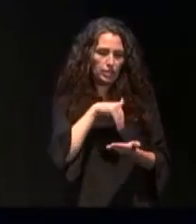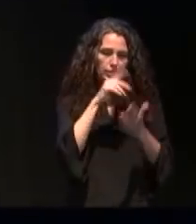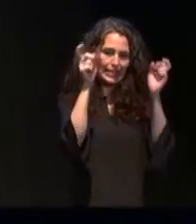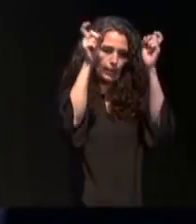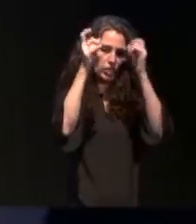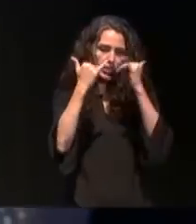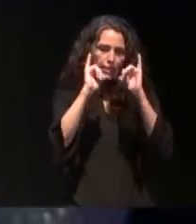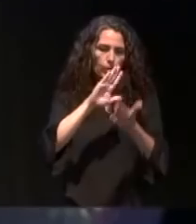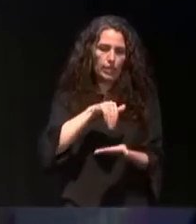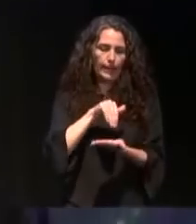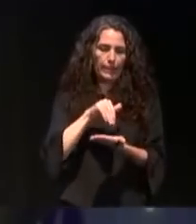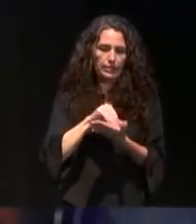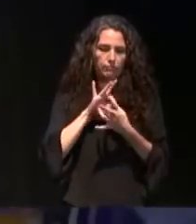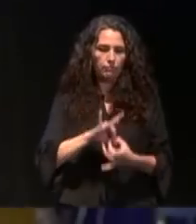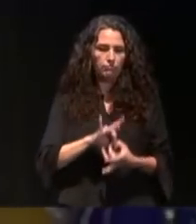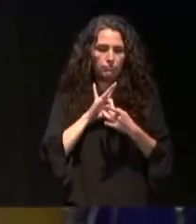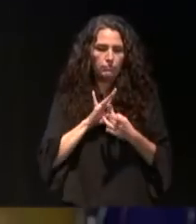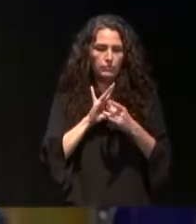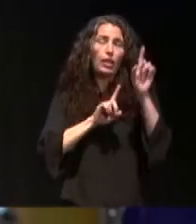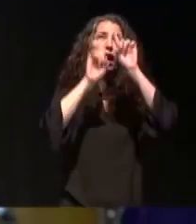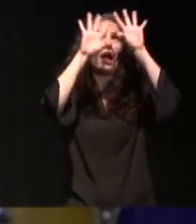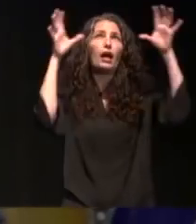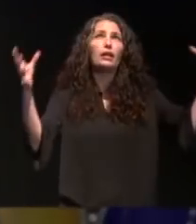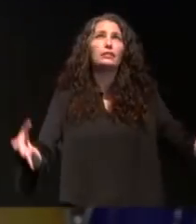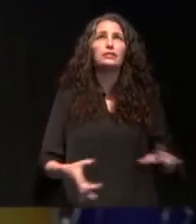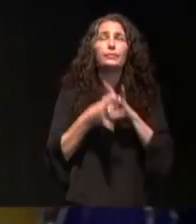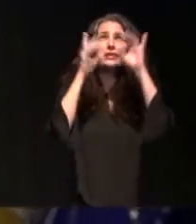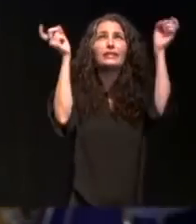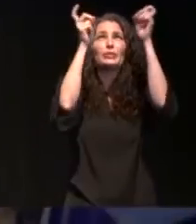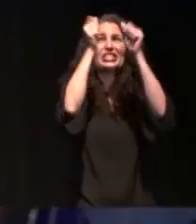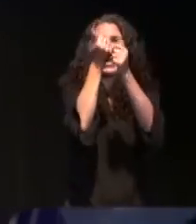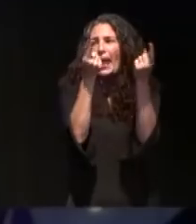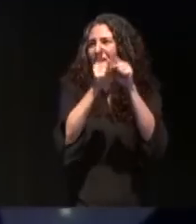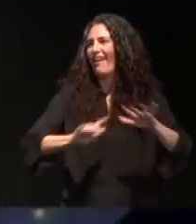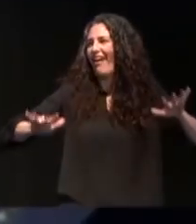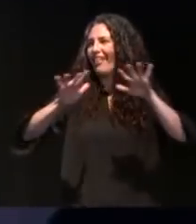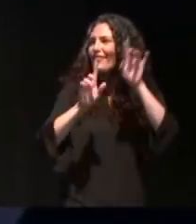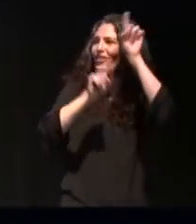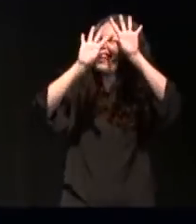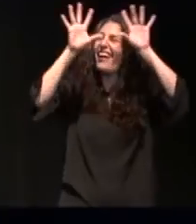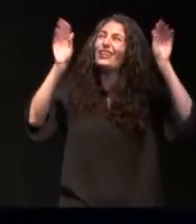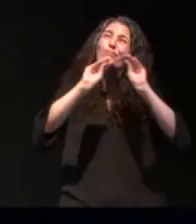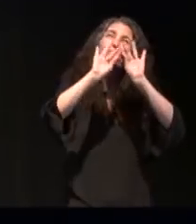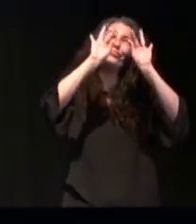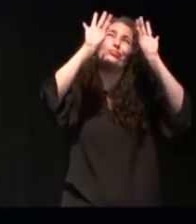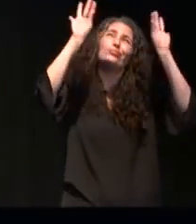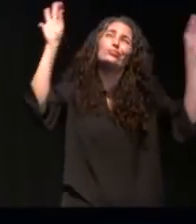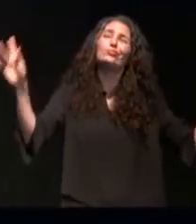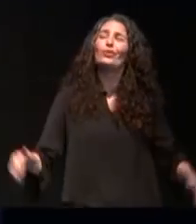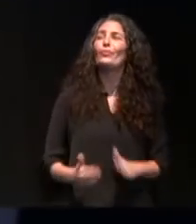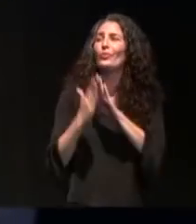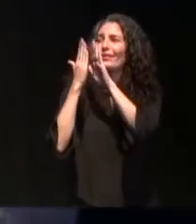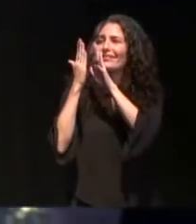midst of tuning into the cosmic celebration that's happening everywhere. The entire cosmos is lit up with the presence